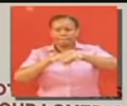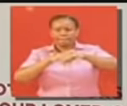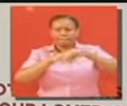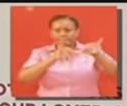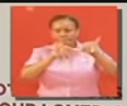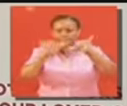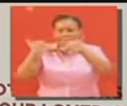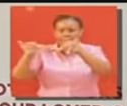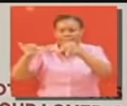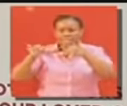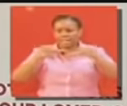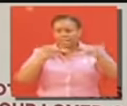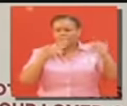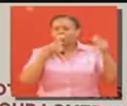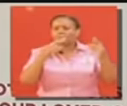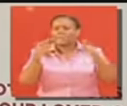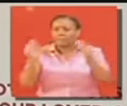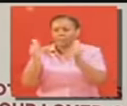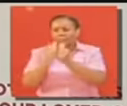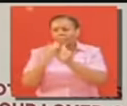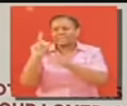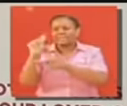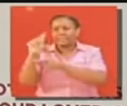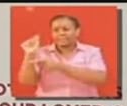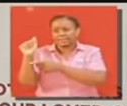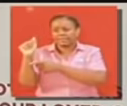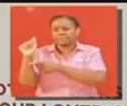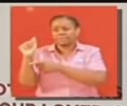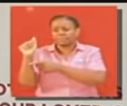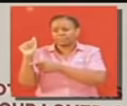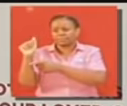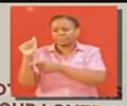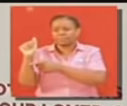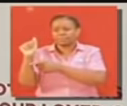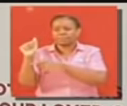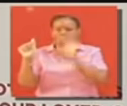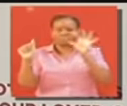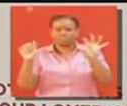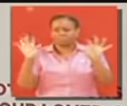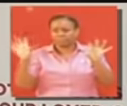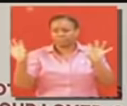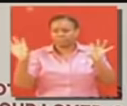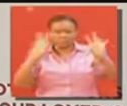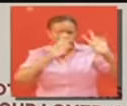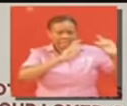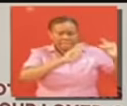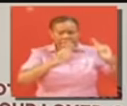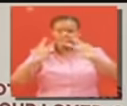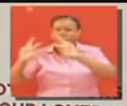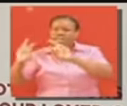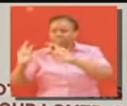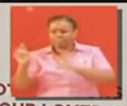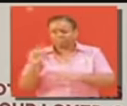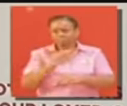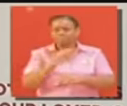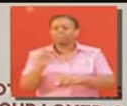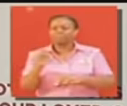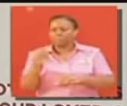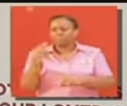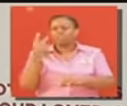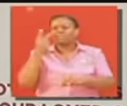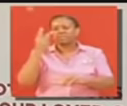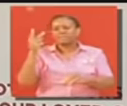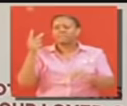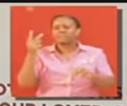different data source, it corroborates, it has the same overall shape and pattern as the total number of